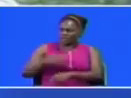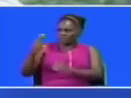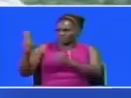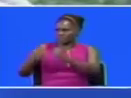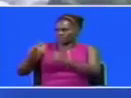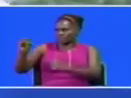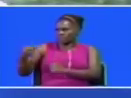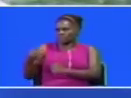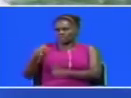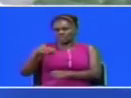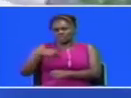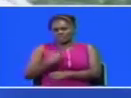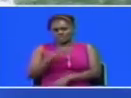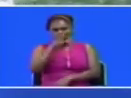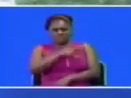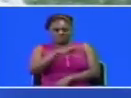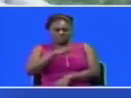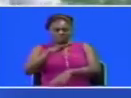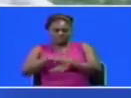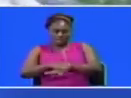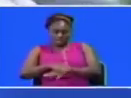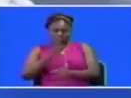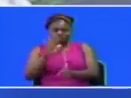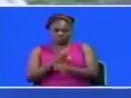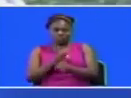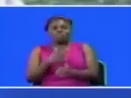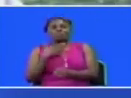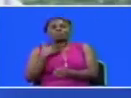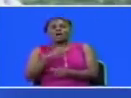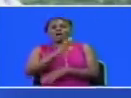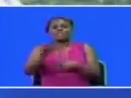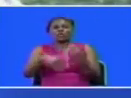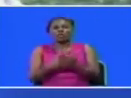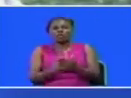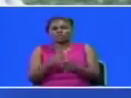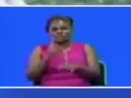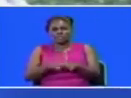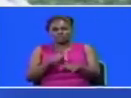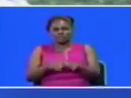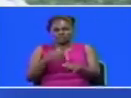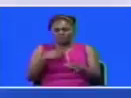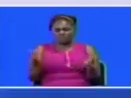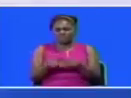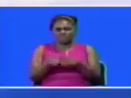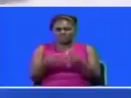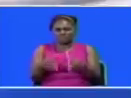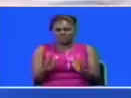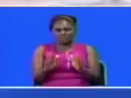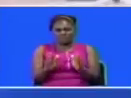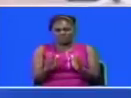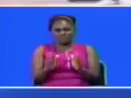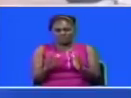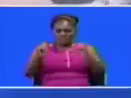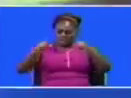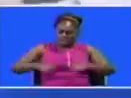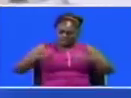Na tumepata pesa kiasi kizuri. Tungetamani mambo yote kila wakati iwe inakuanga namna hiyo. The two, however, concur that